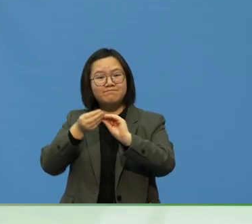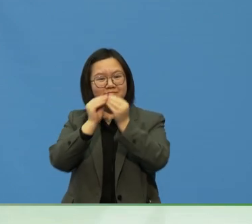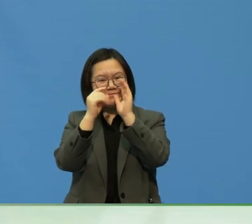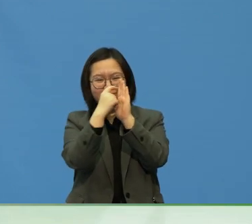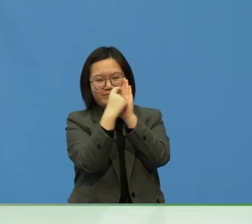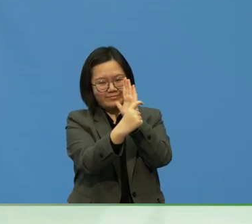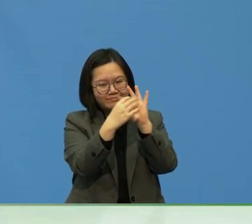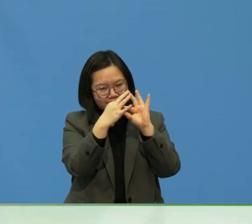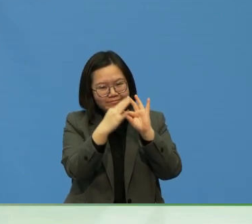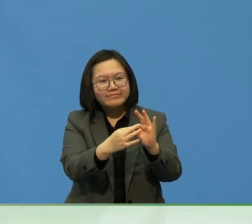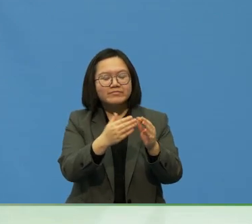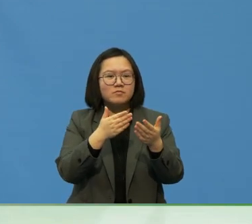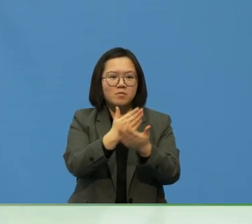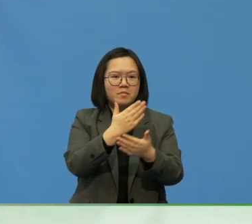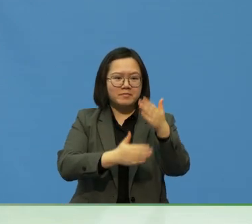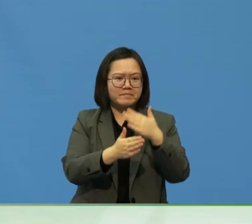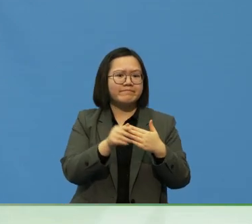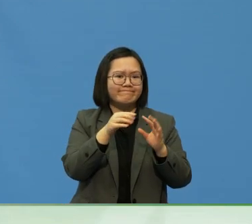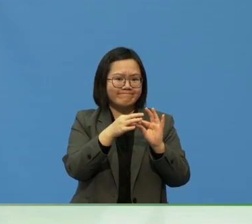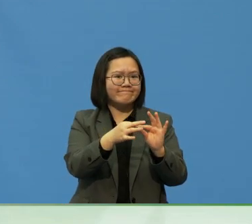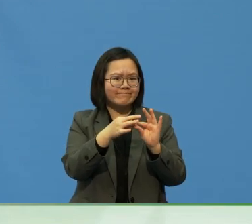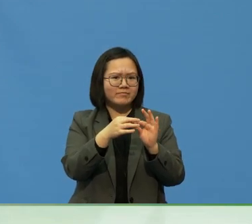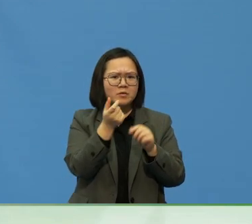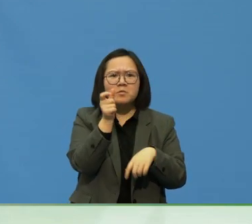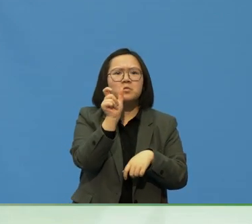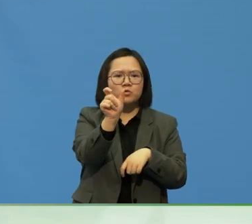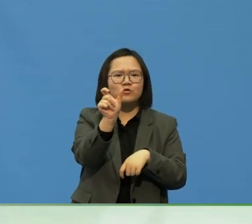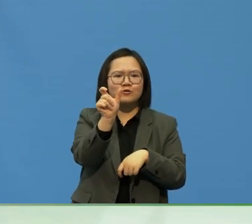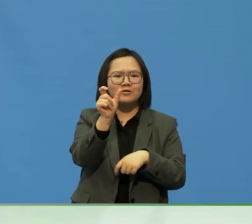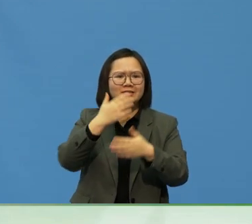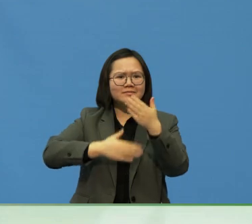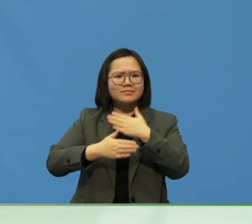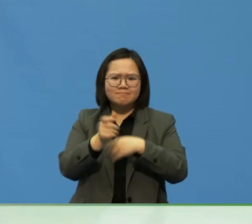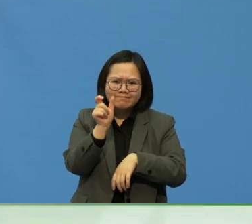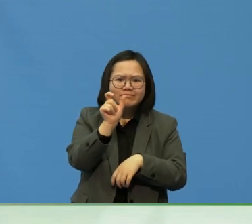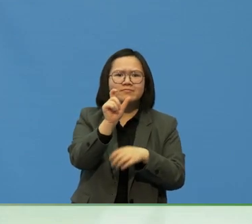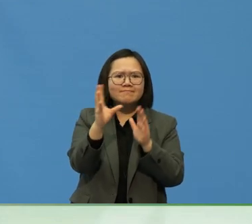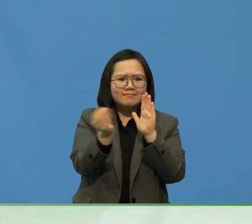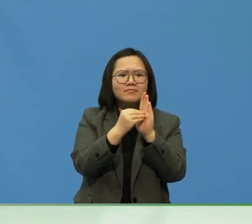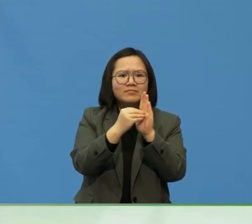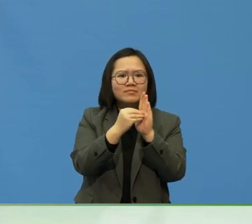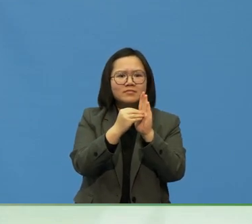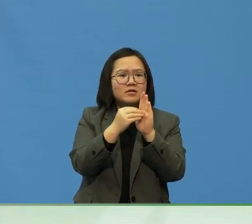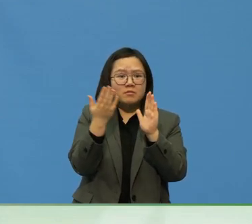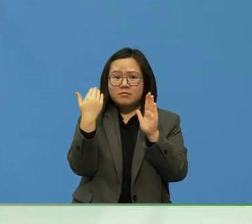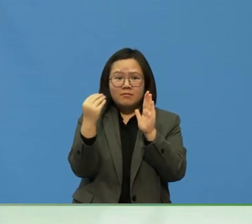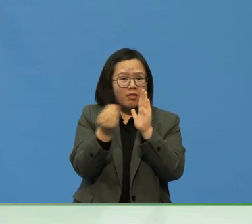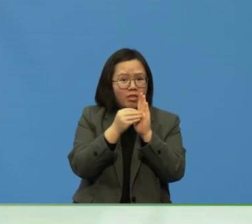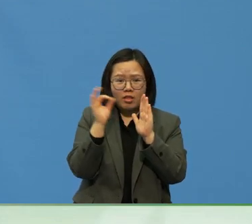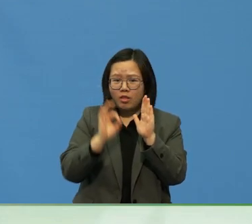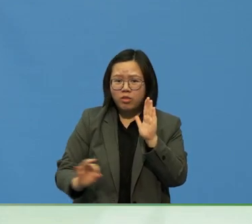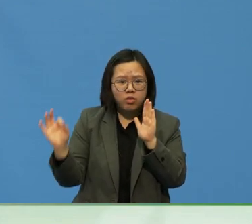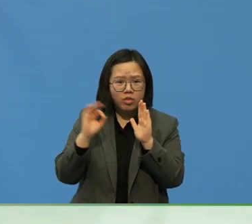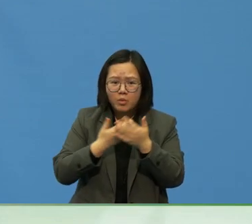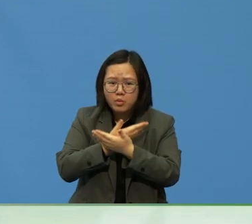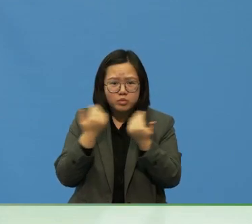ground of disability. It just didn't include the word disability. And it was actually only at a parliamentary committee where disability rights advocates stood up